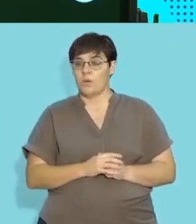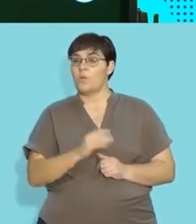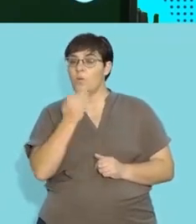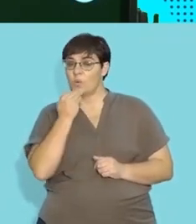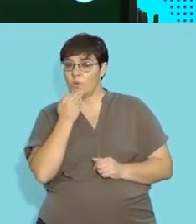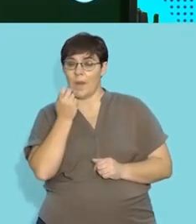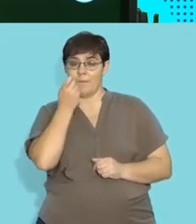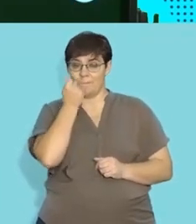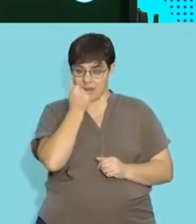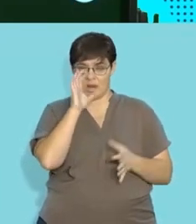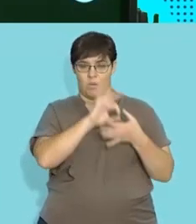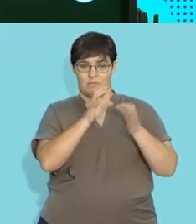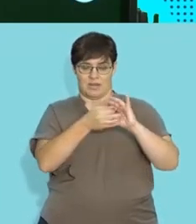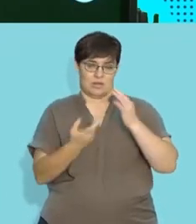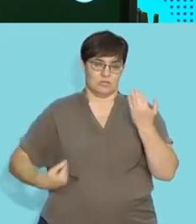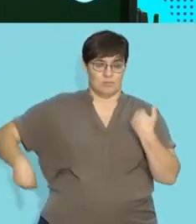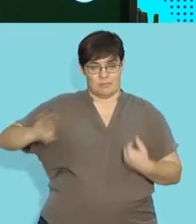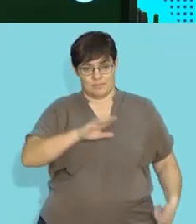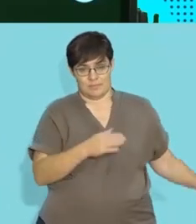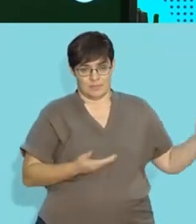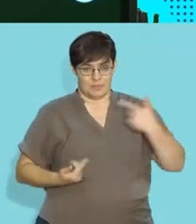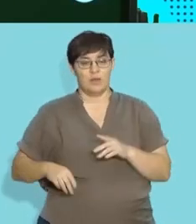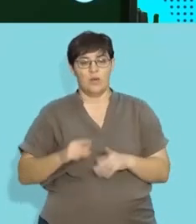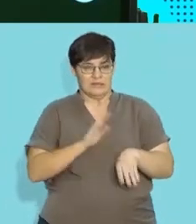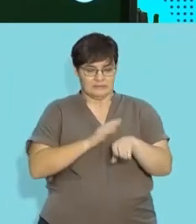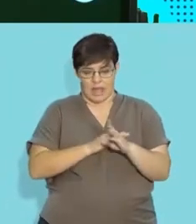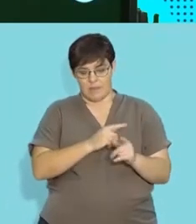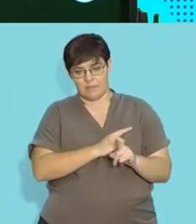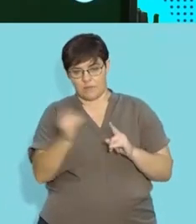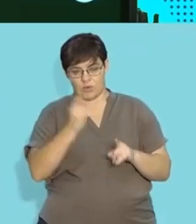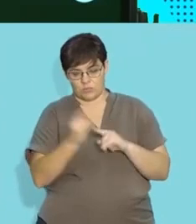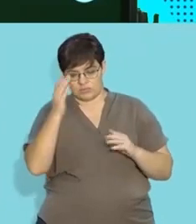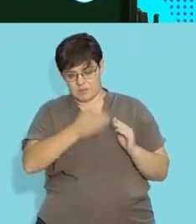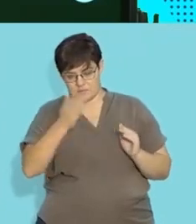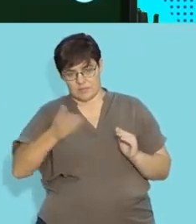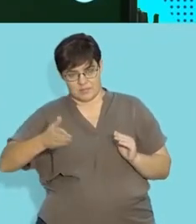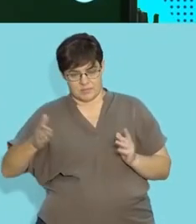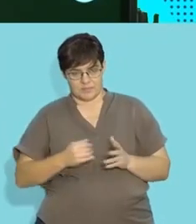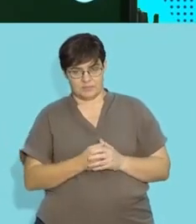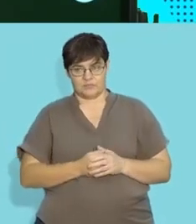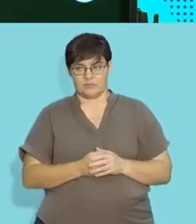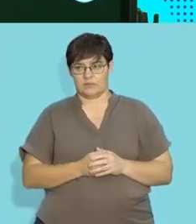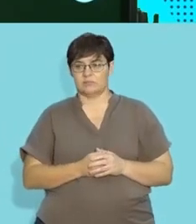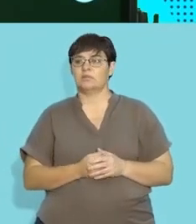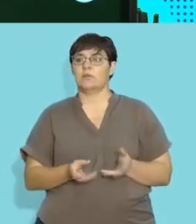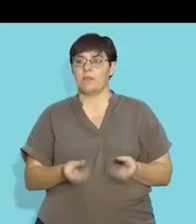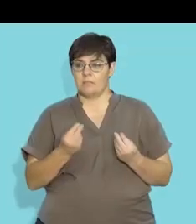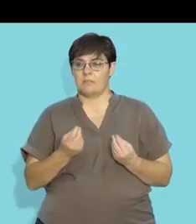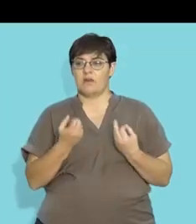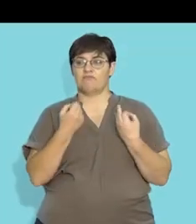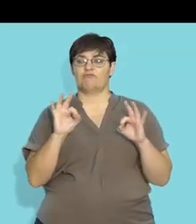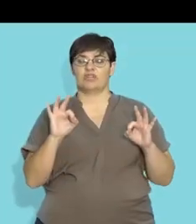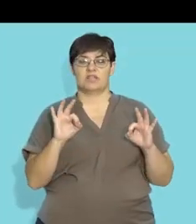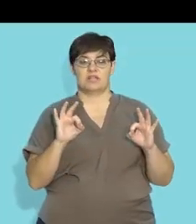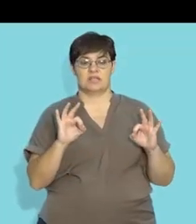this was men's Olympics, swimming, the times they finish. Okay. For what? What event? Are we given an